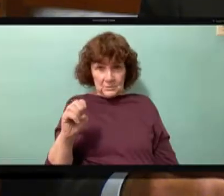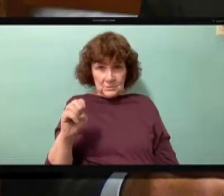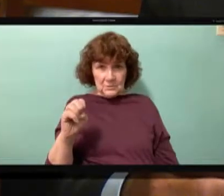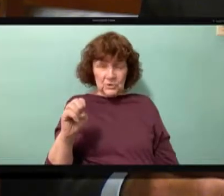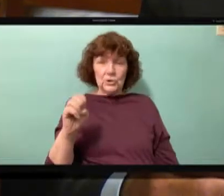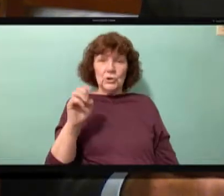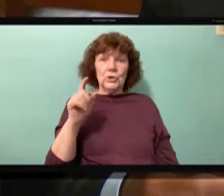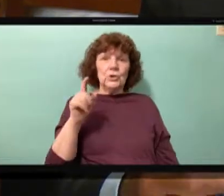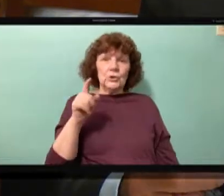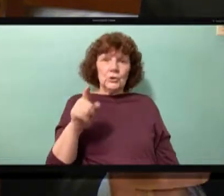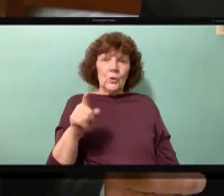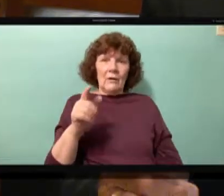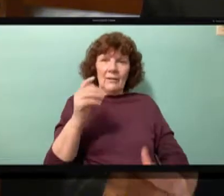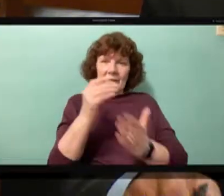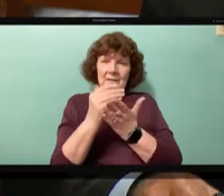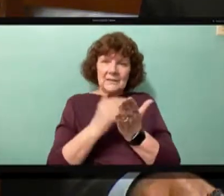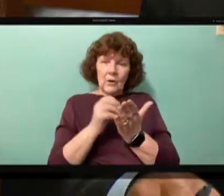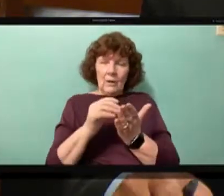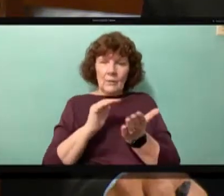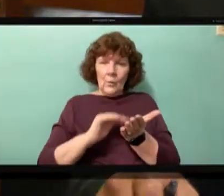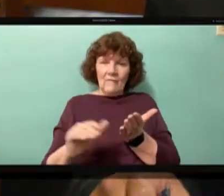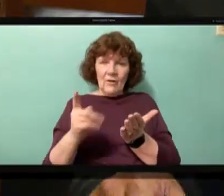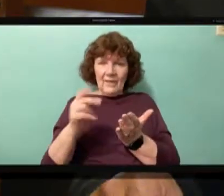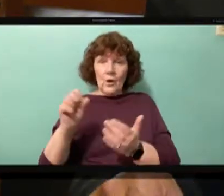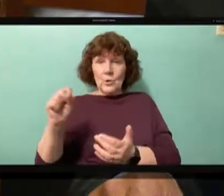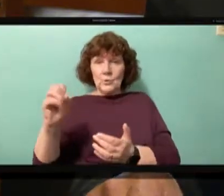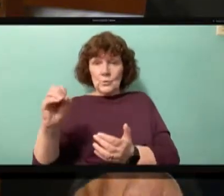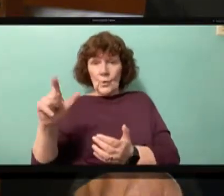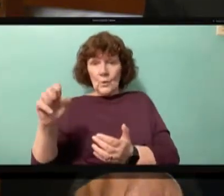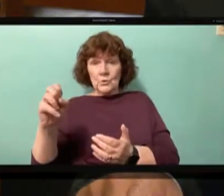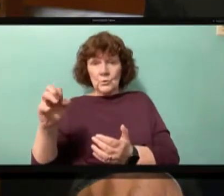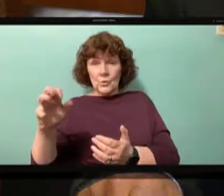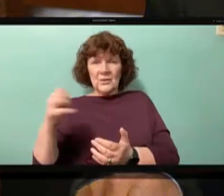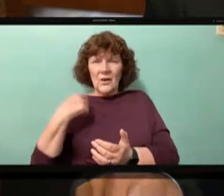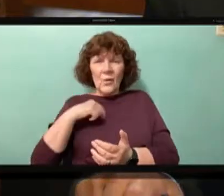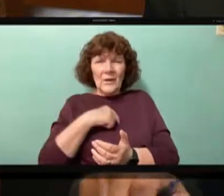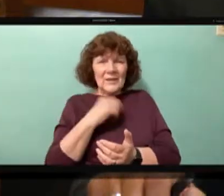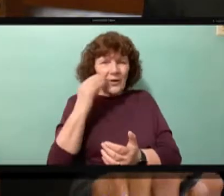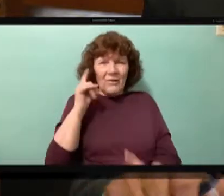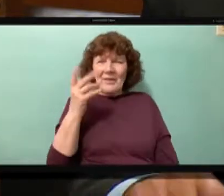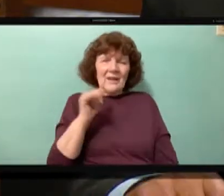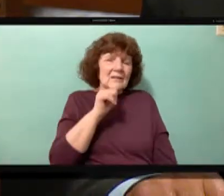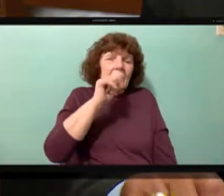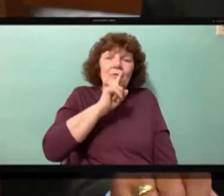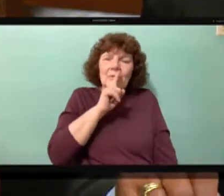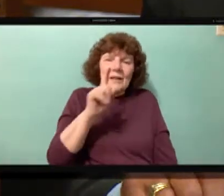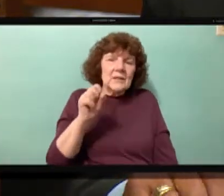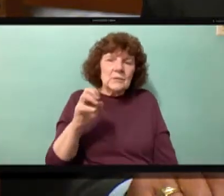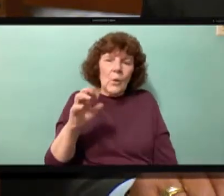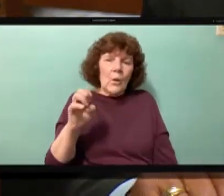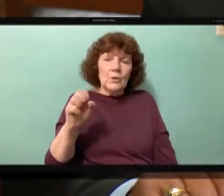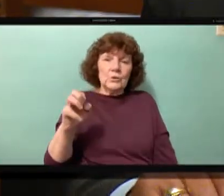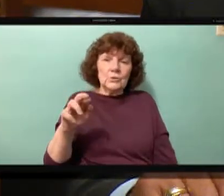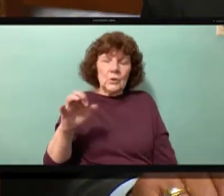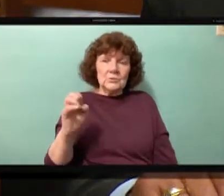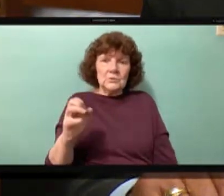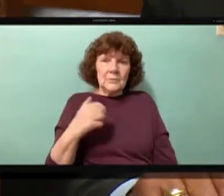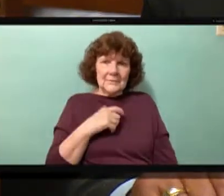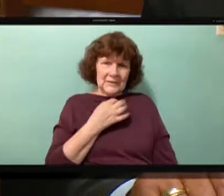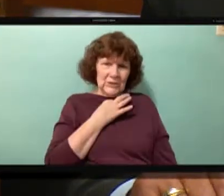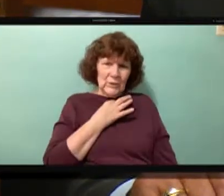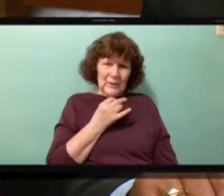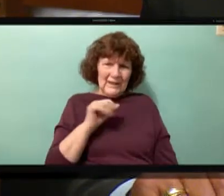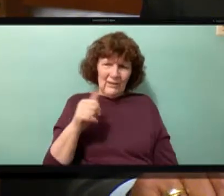you're listing on the waiver that they're a sole source, but we know that they're not. What other situations are happening where